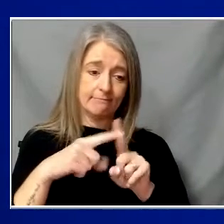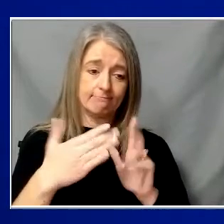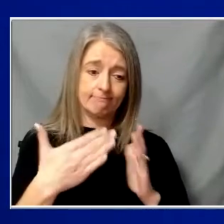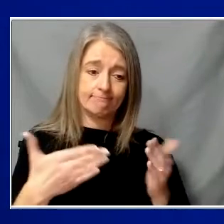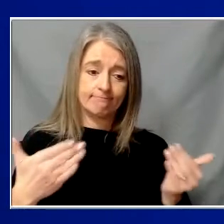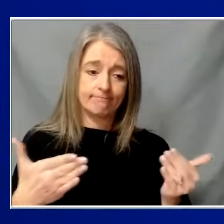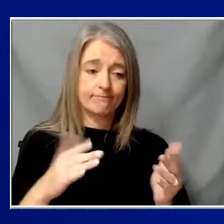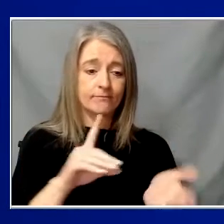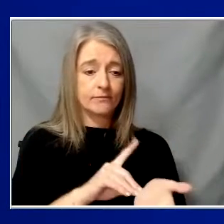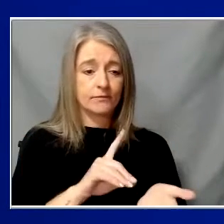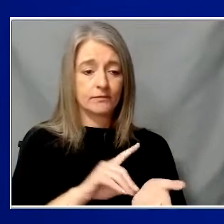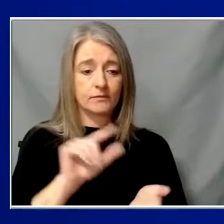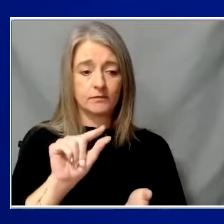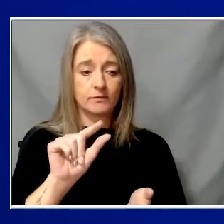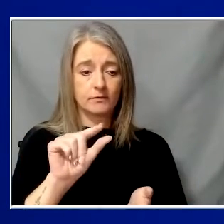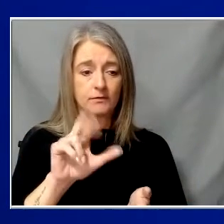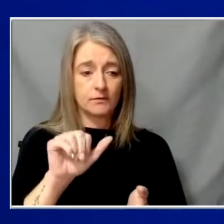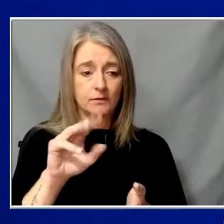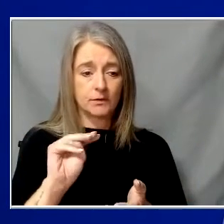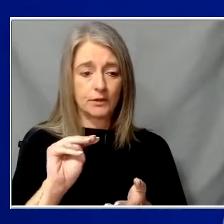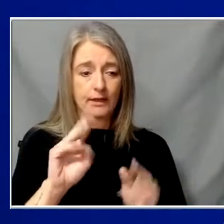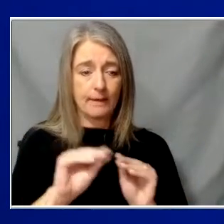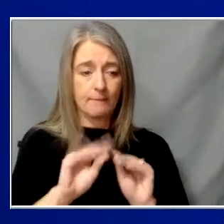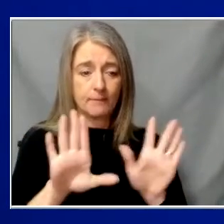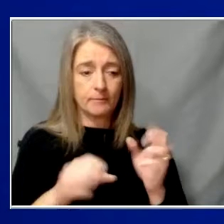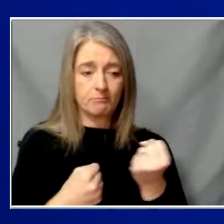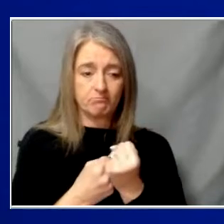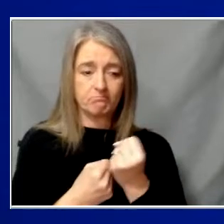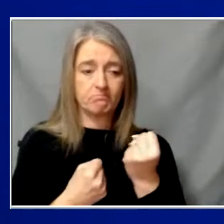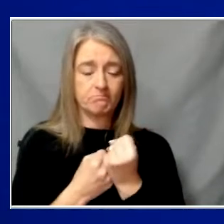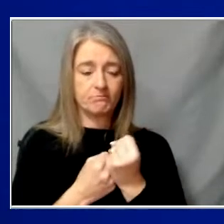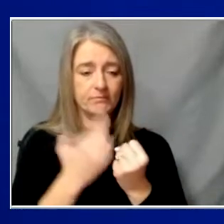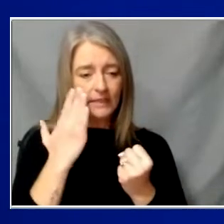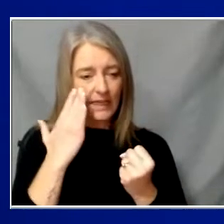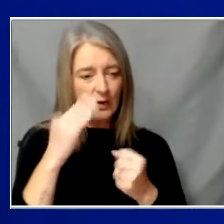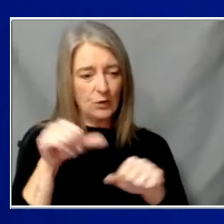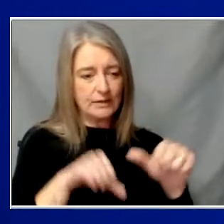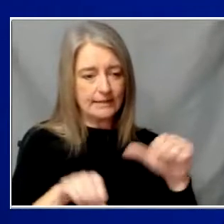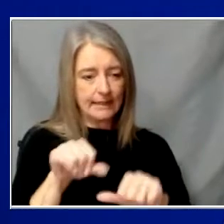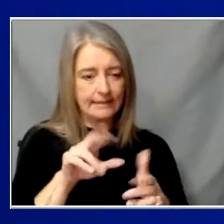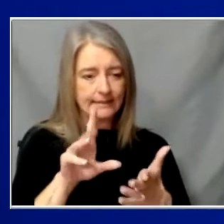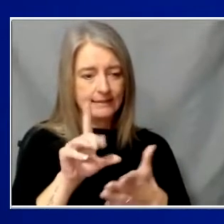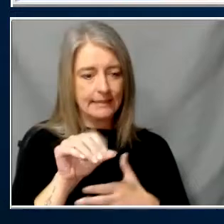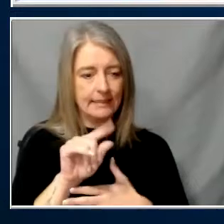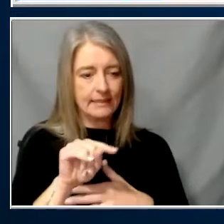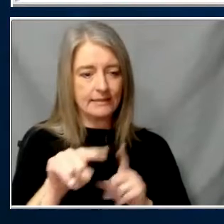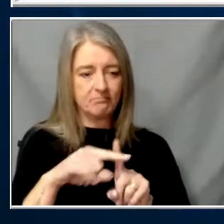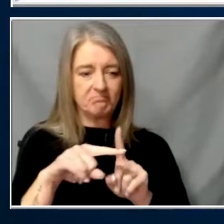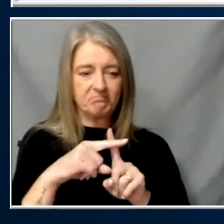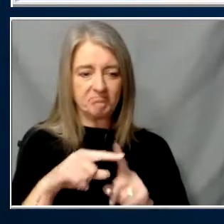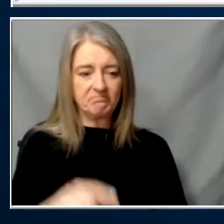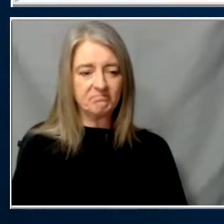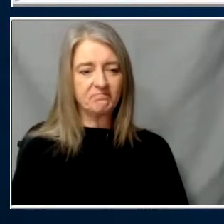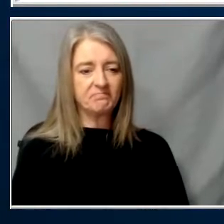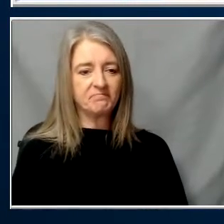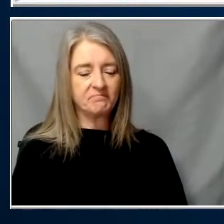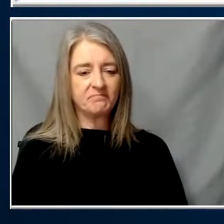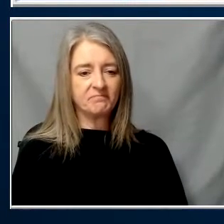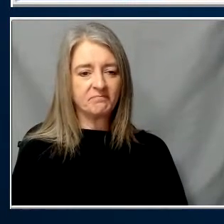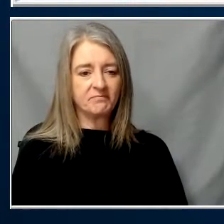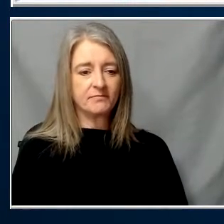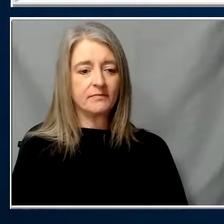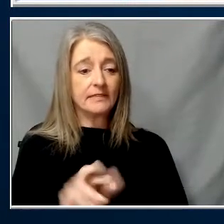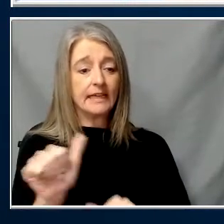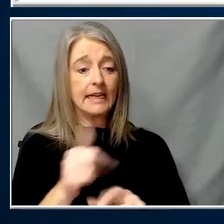Dr. Graham is behind it, he obviously knows the ins and outs of all that science and data. It's a very good thing as well. All right, Doc Hawk, thanks so much. Any reporters